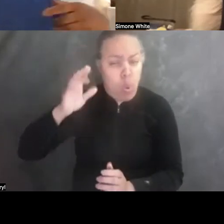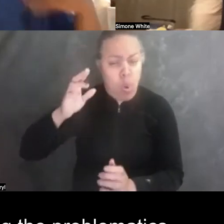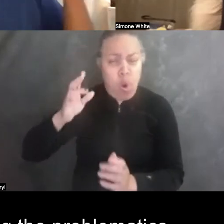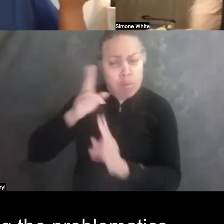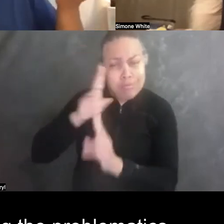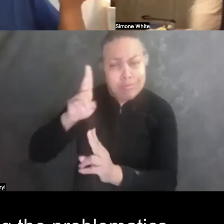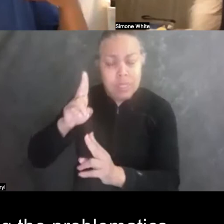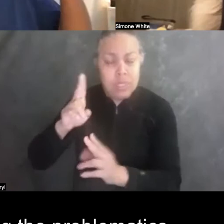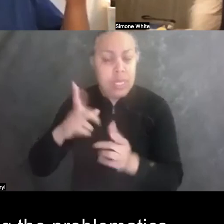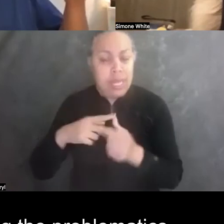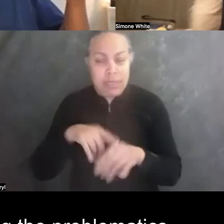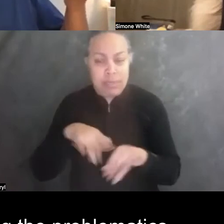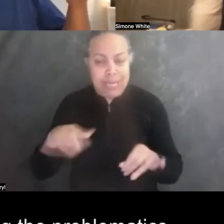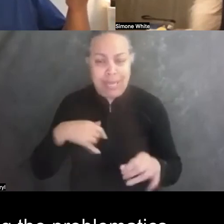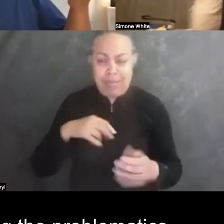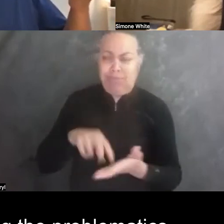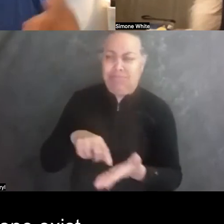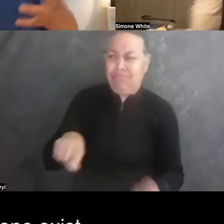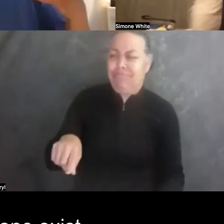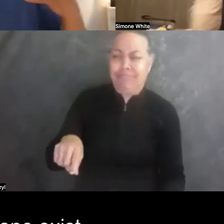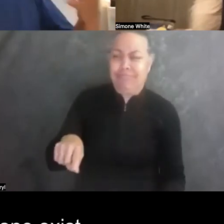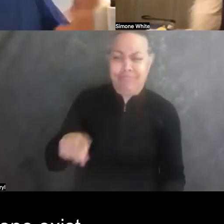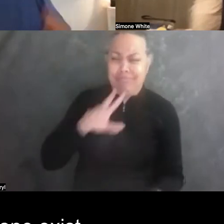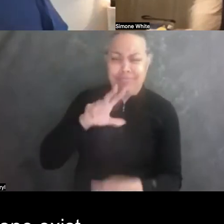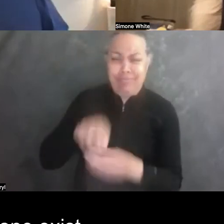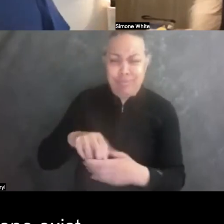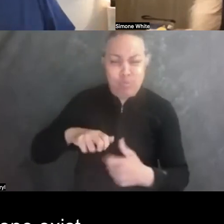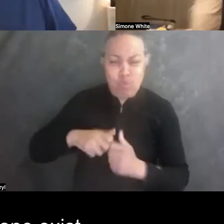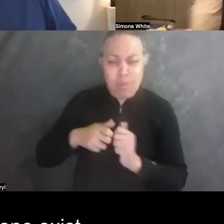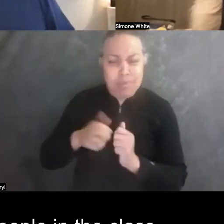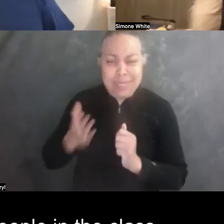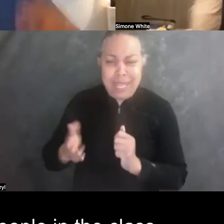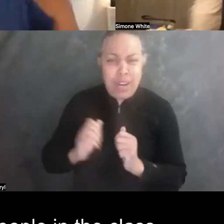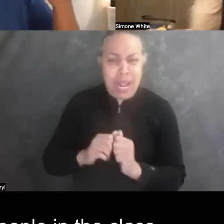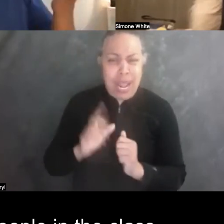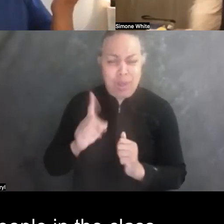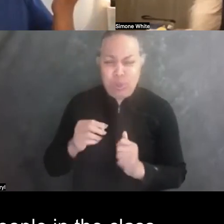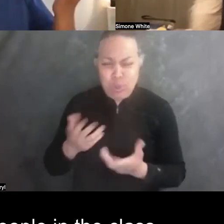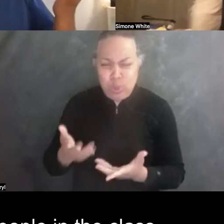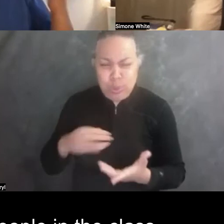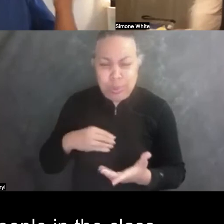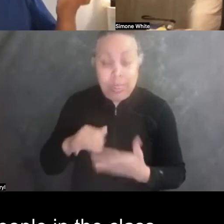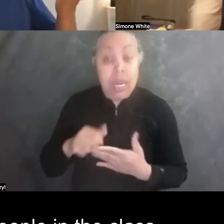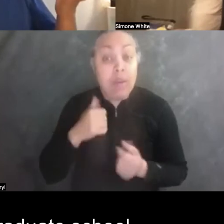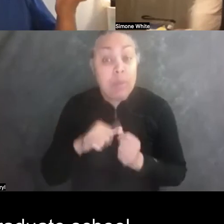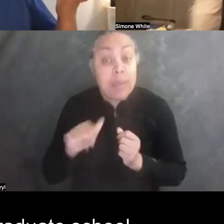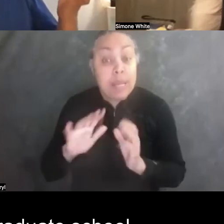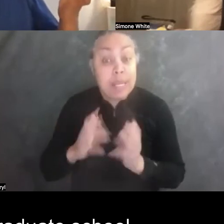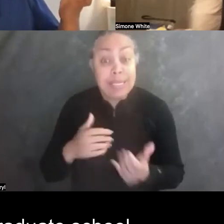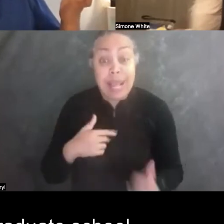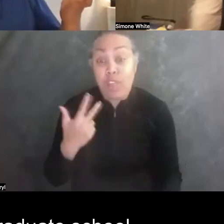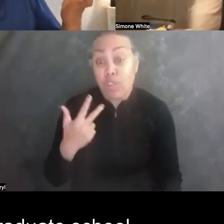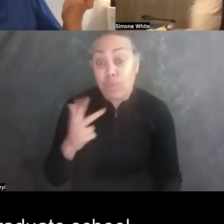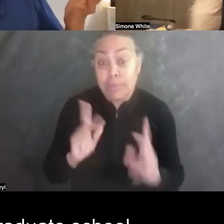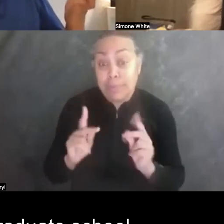renowned, but then also recognizing the problematics and how does one exist. And it was like 3 people in the class with my advisor